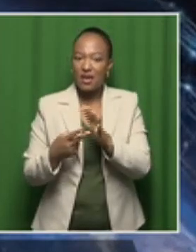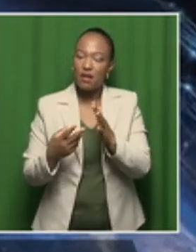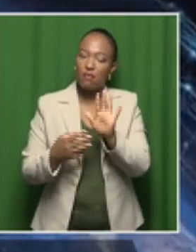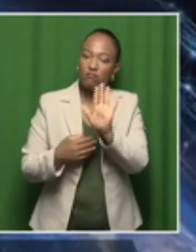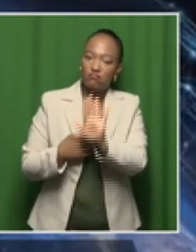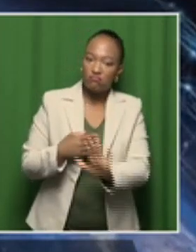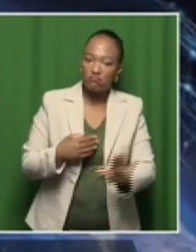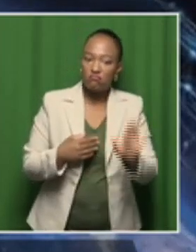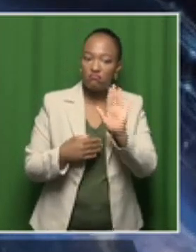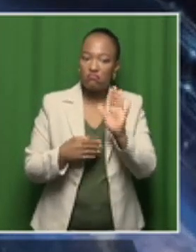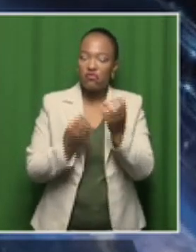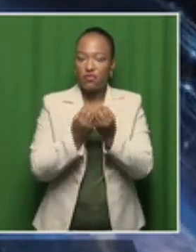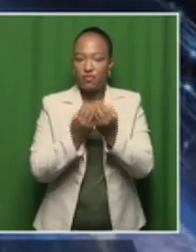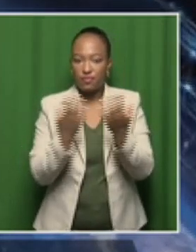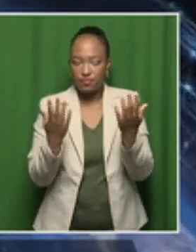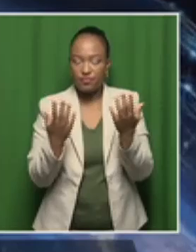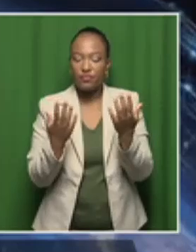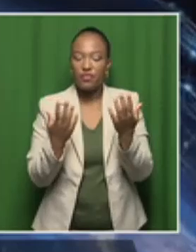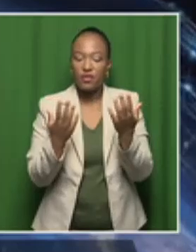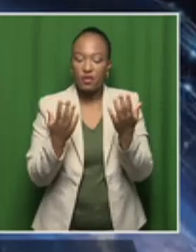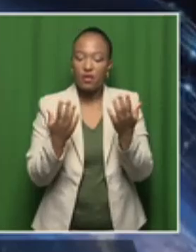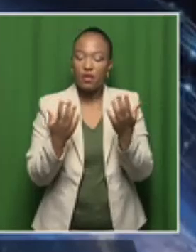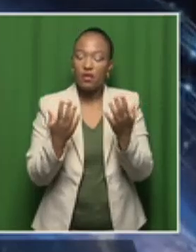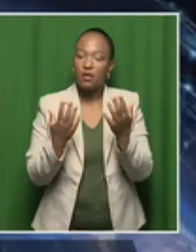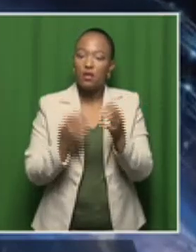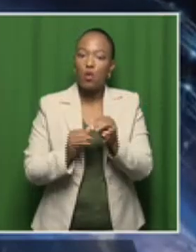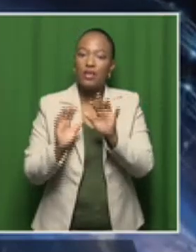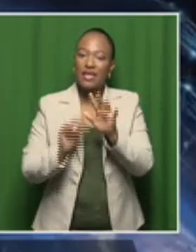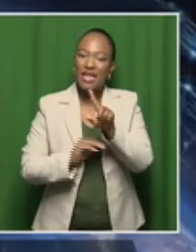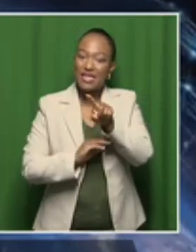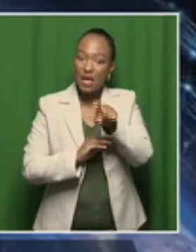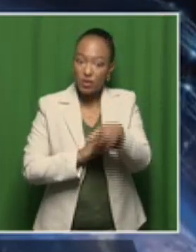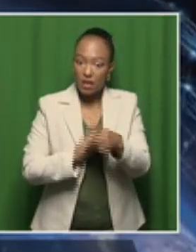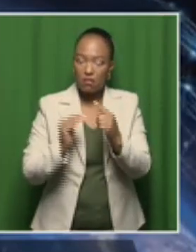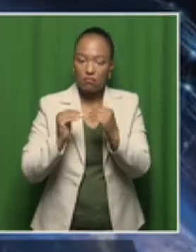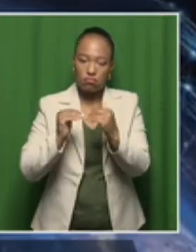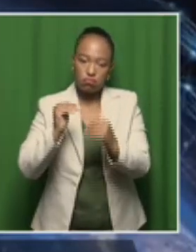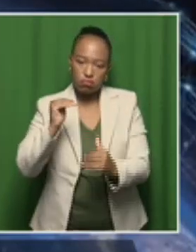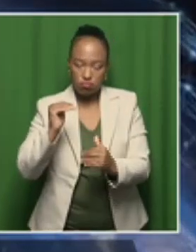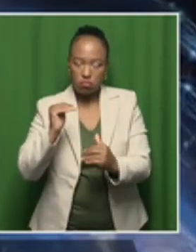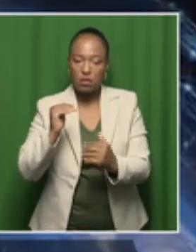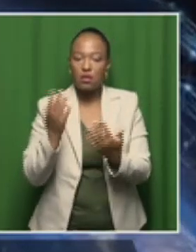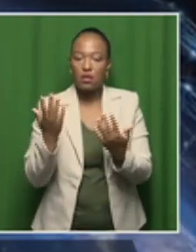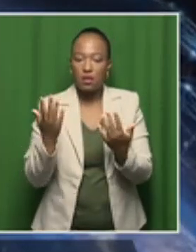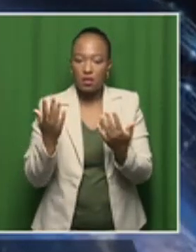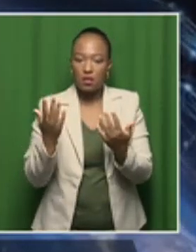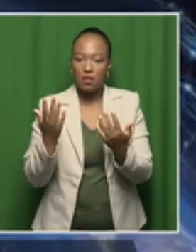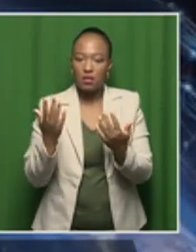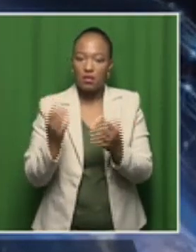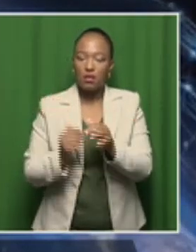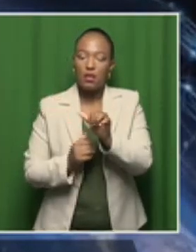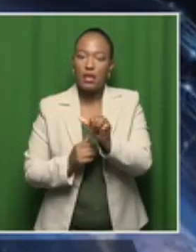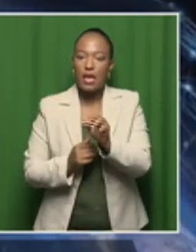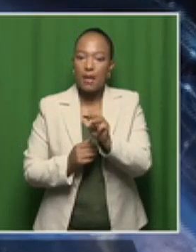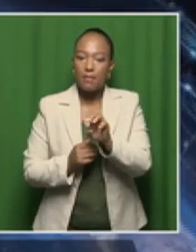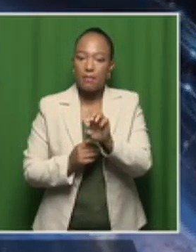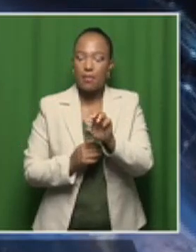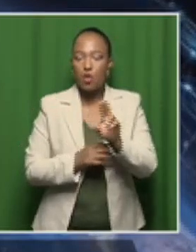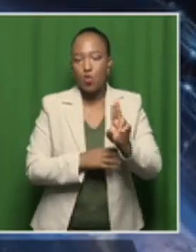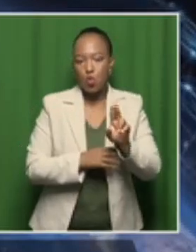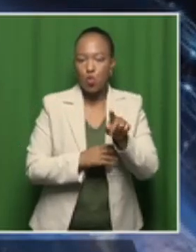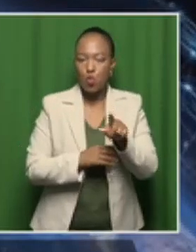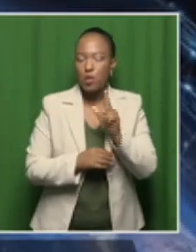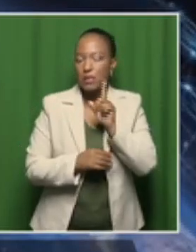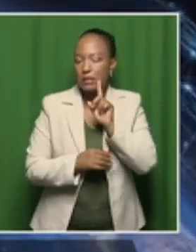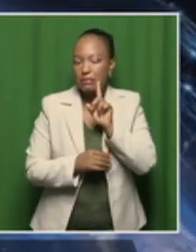figures come from. I think a reasonable figure is 10,000 Rand and less. I think we as an AMU are also looking at coming